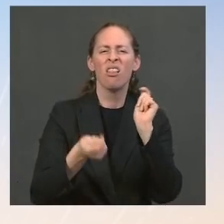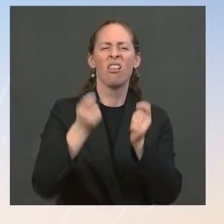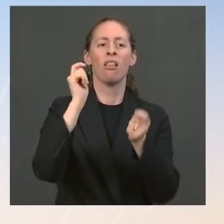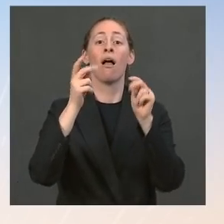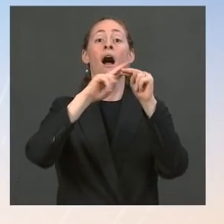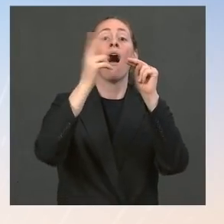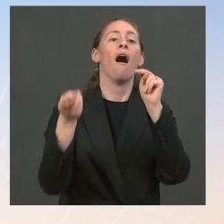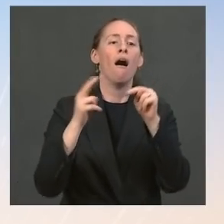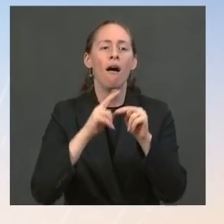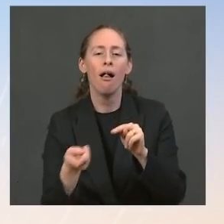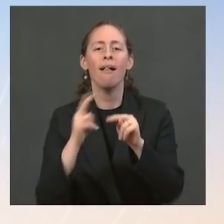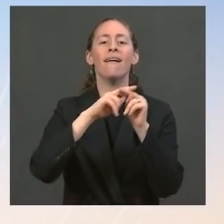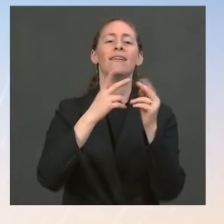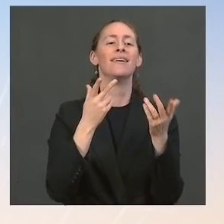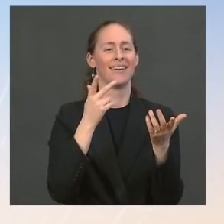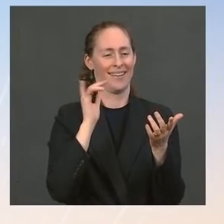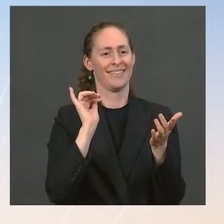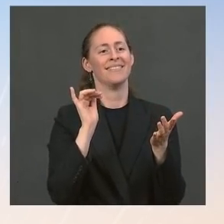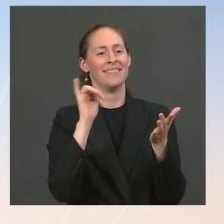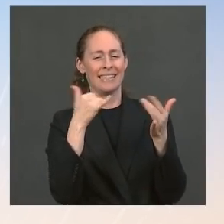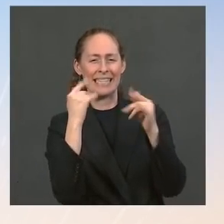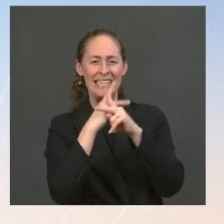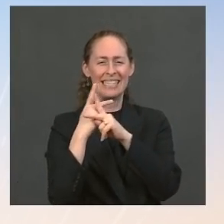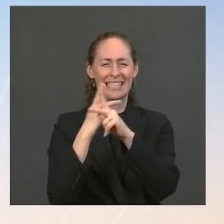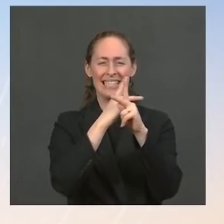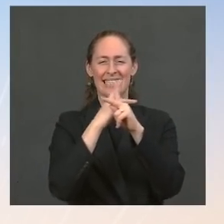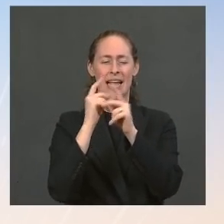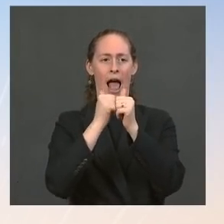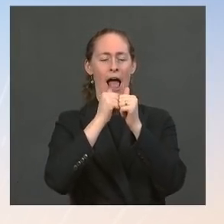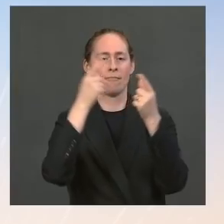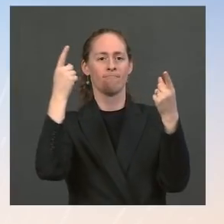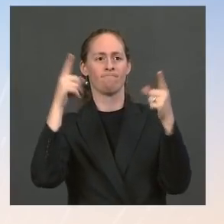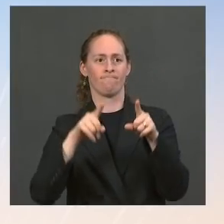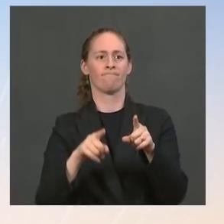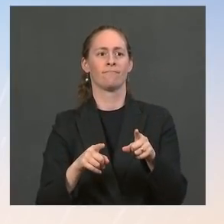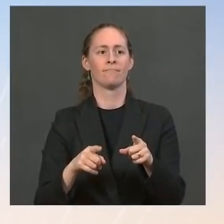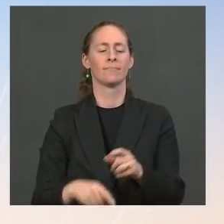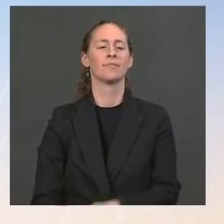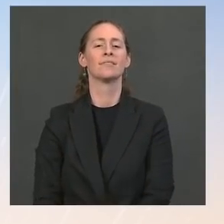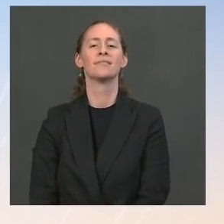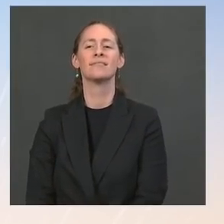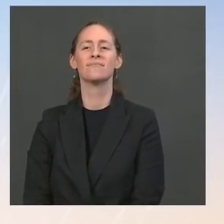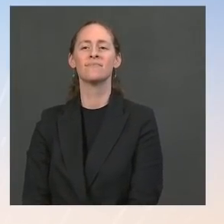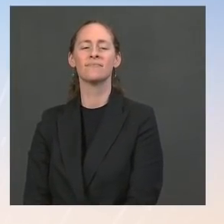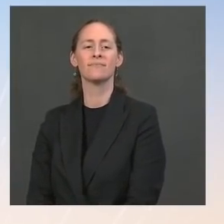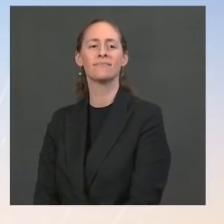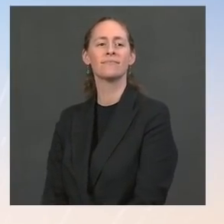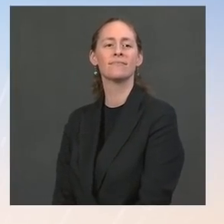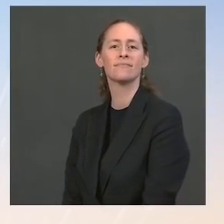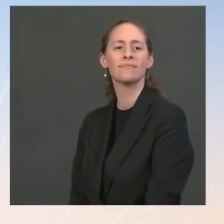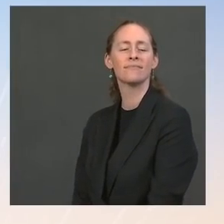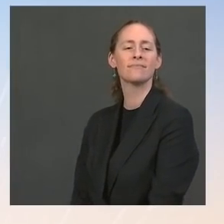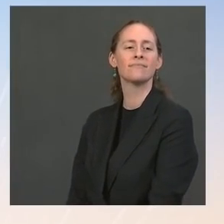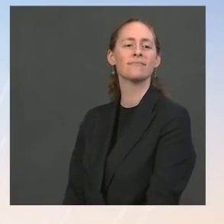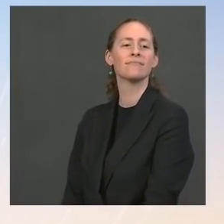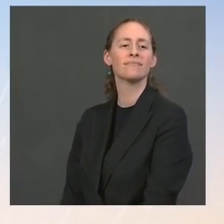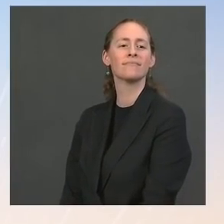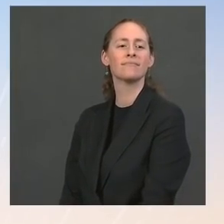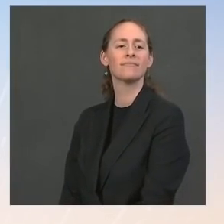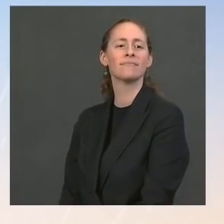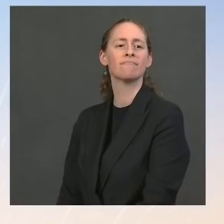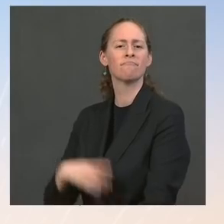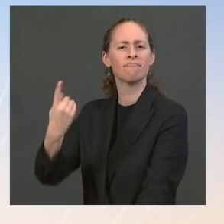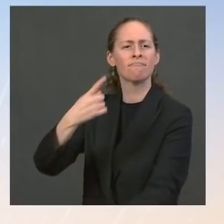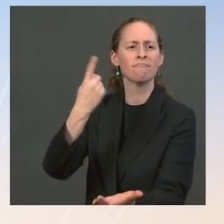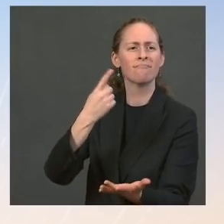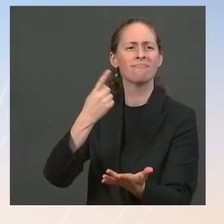working on, to get to an agreed upon path forward. So there's progress, and it's people behind the scenes saying that with their numbers moving. They've